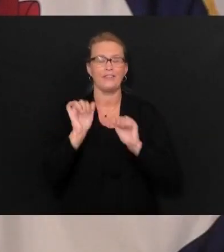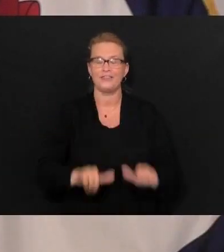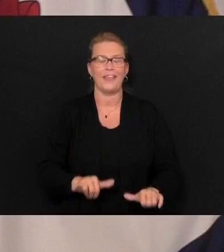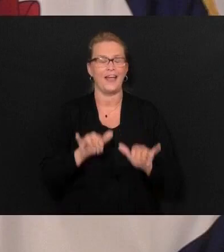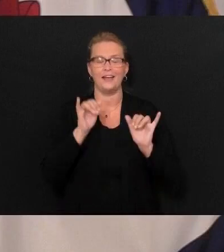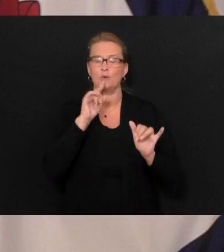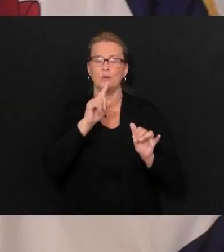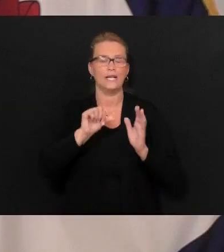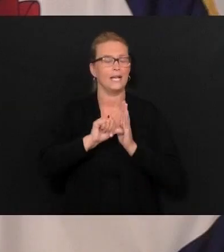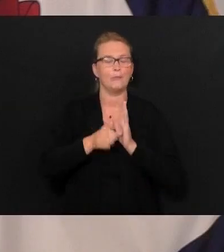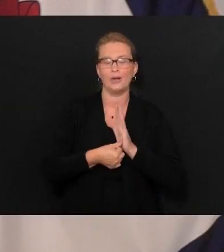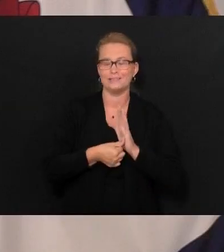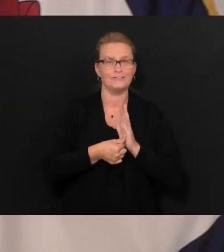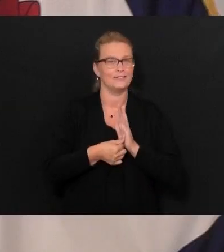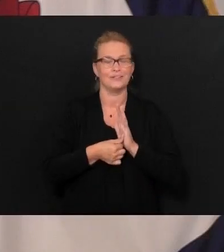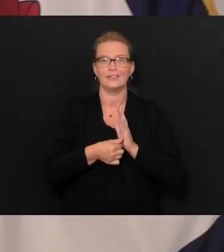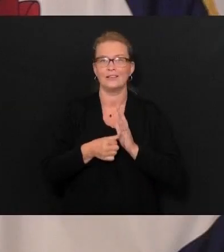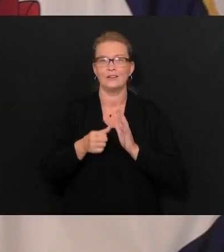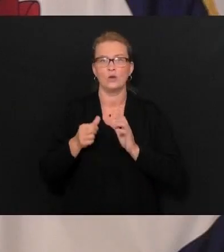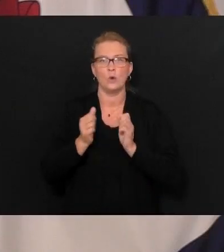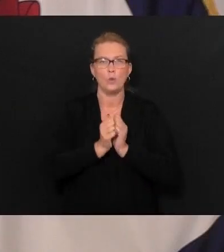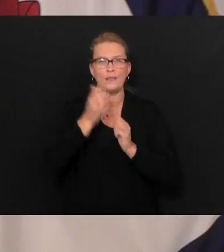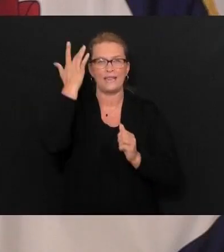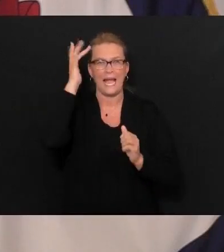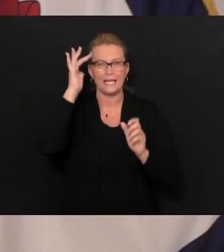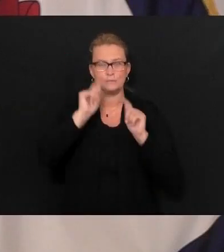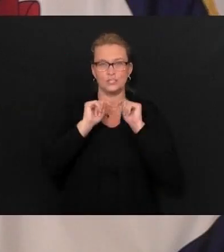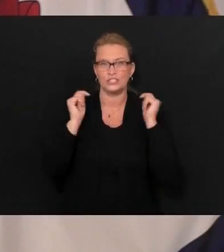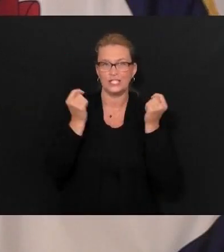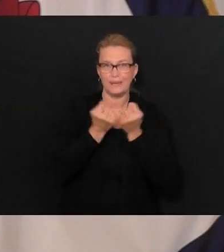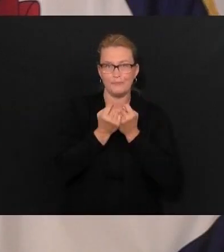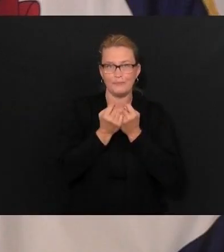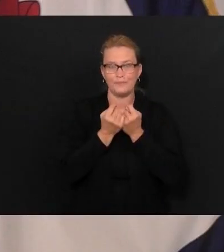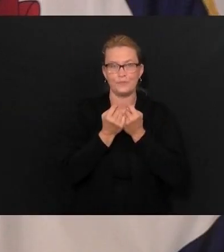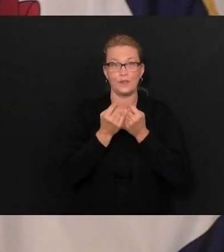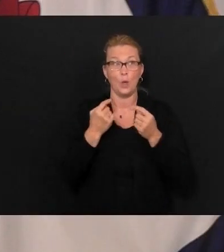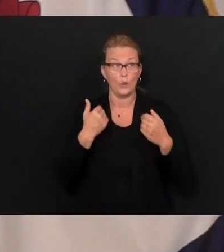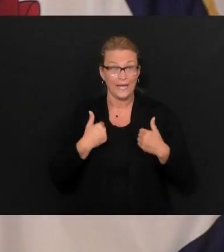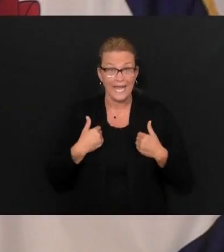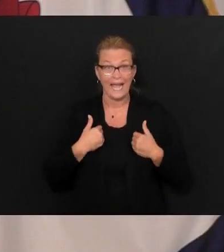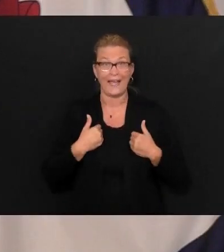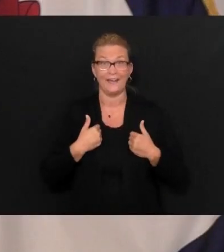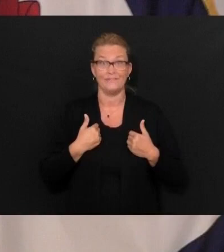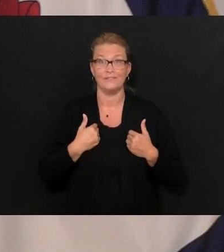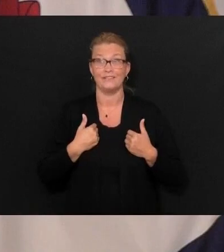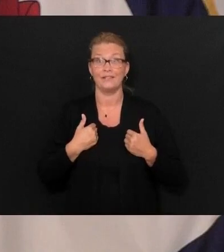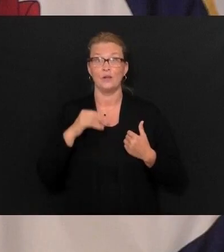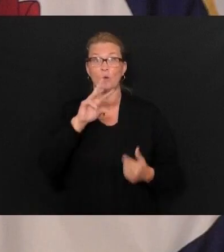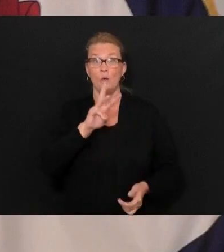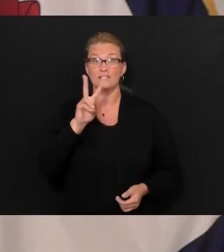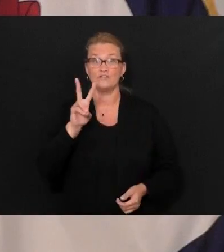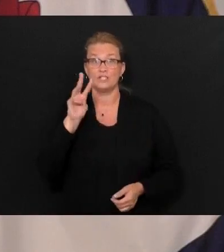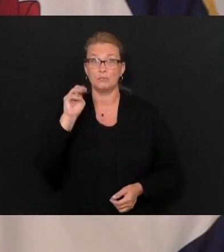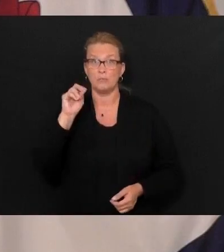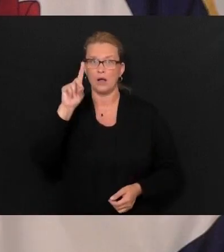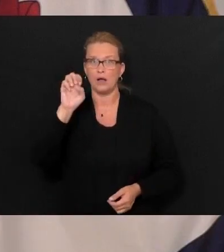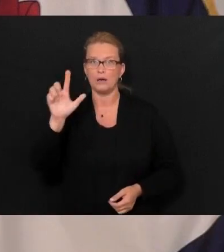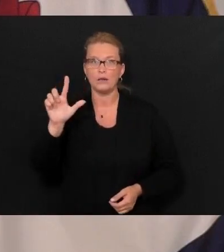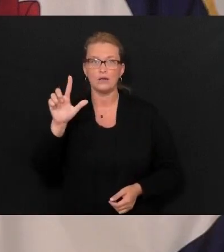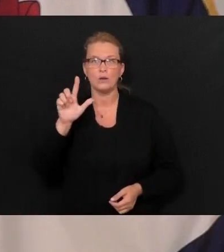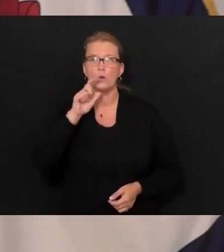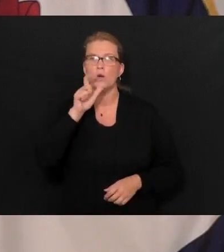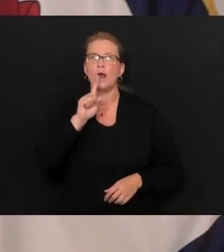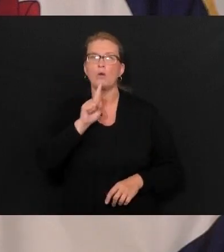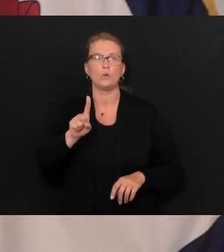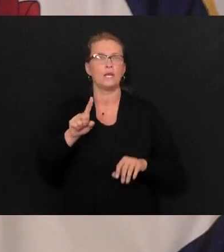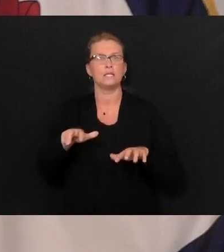amazing that with all these great experts and everything else that we do have a West Virginia model? We're not just sitting back